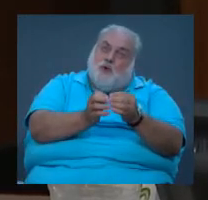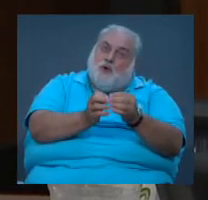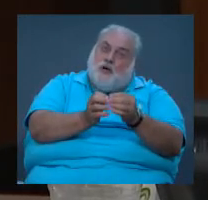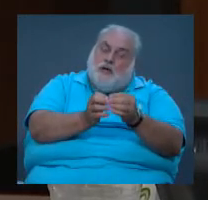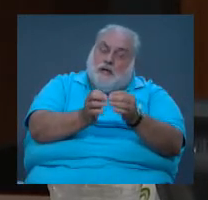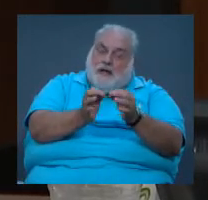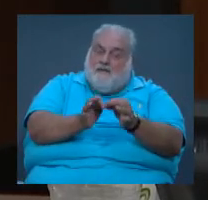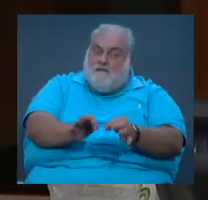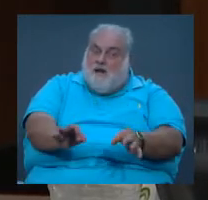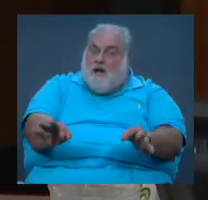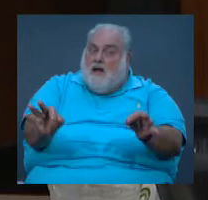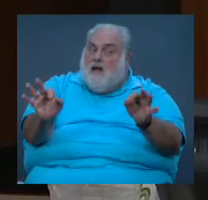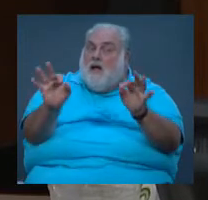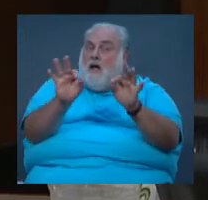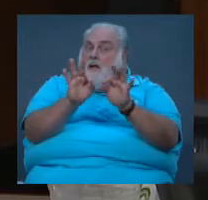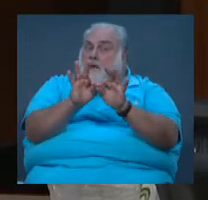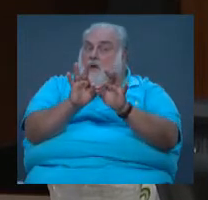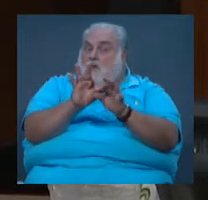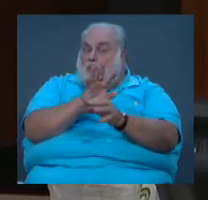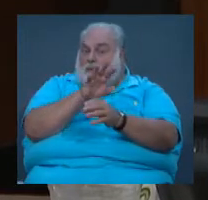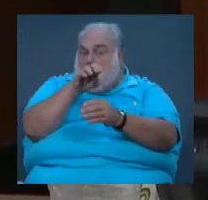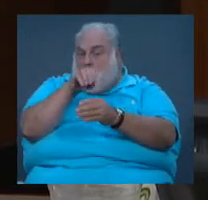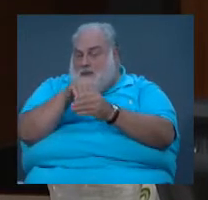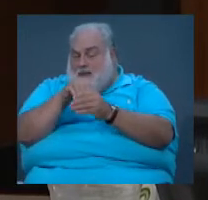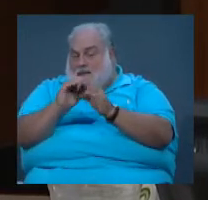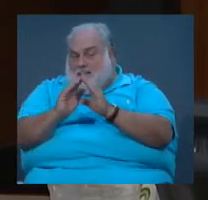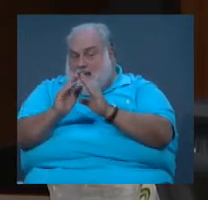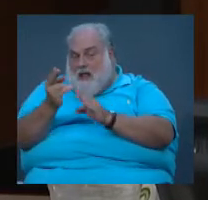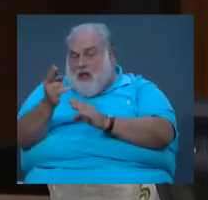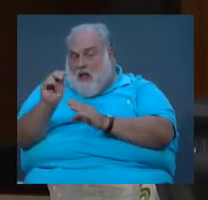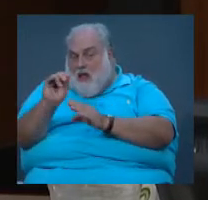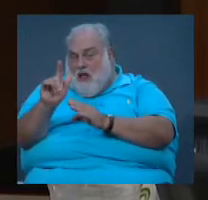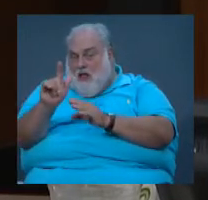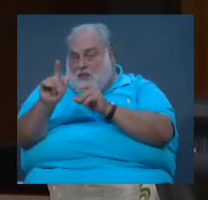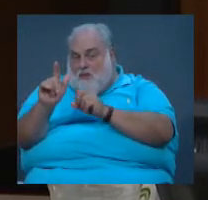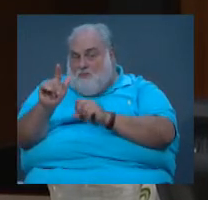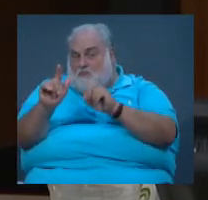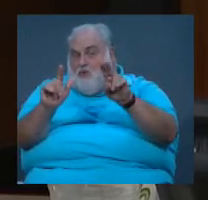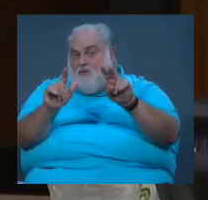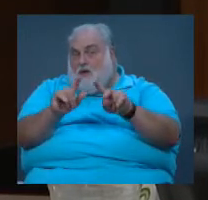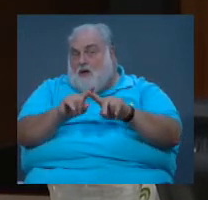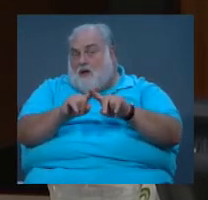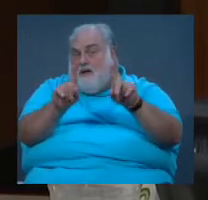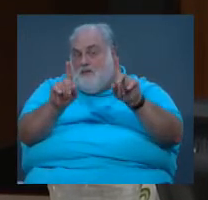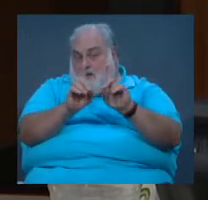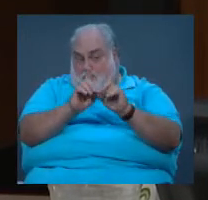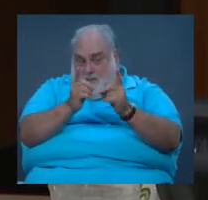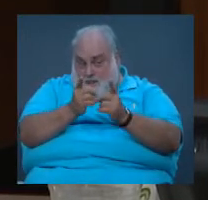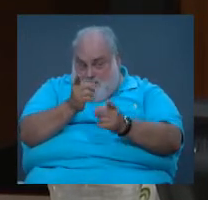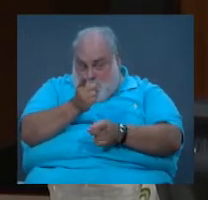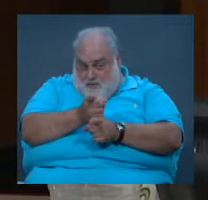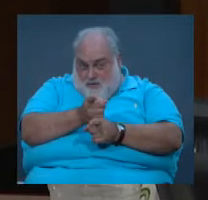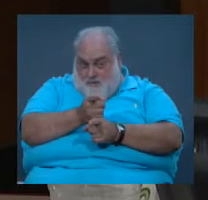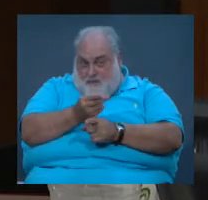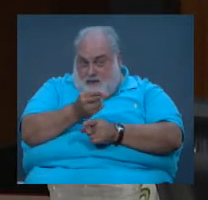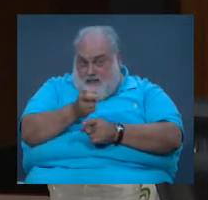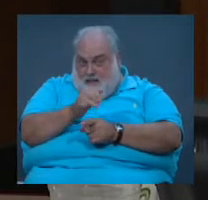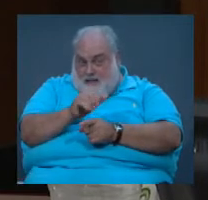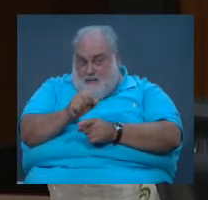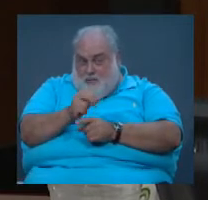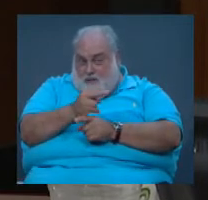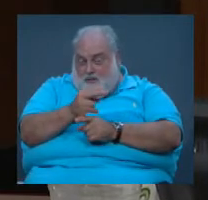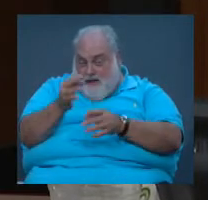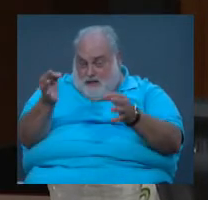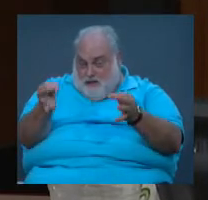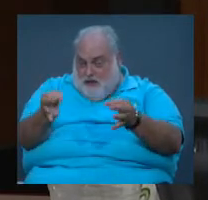viable to working inside City Hall, that we've moved out to other facilities and other departments, correct? That we didn't move them, they